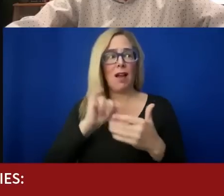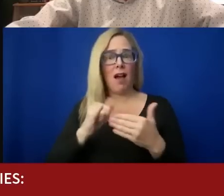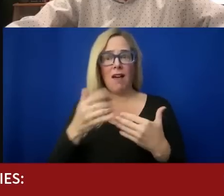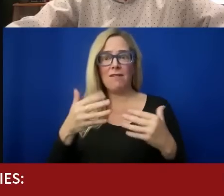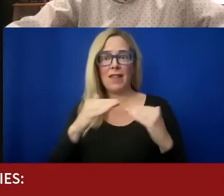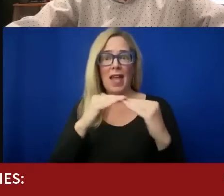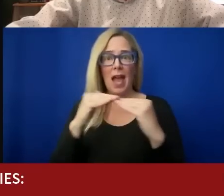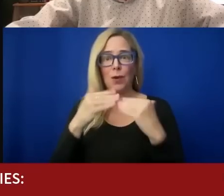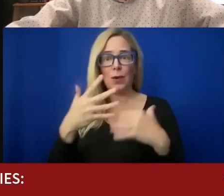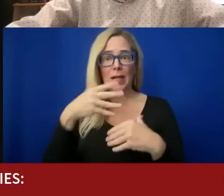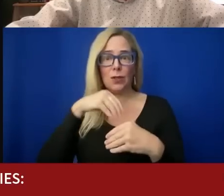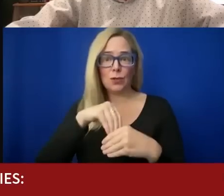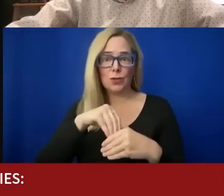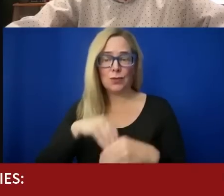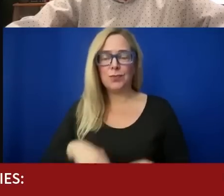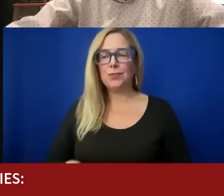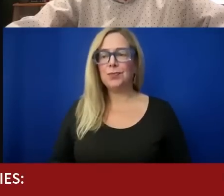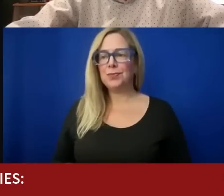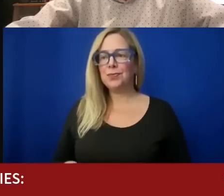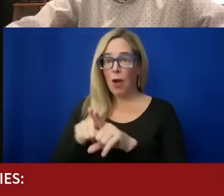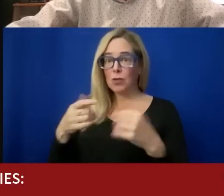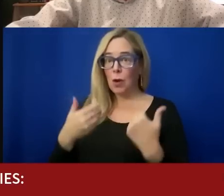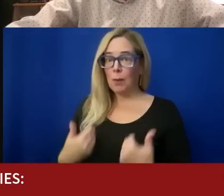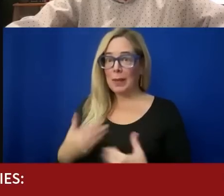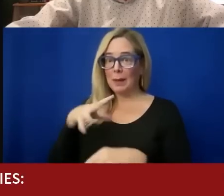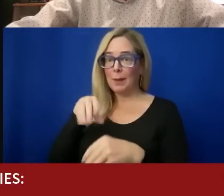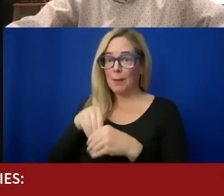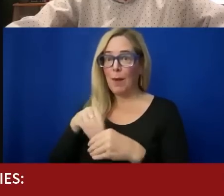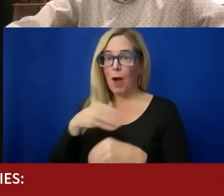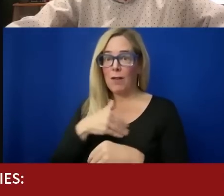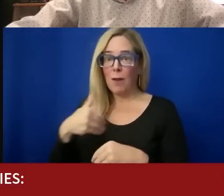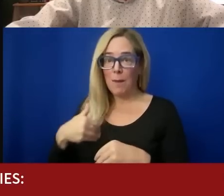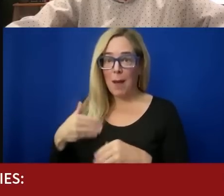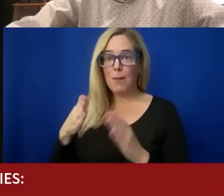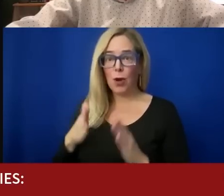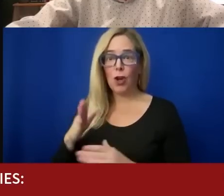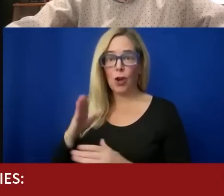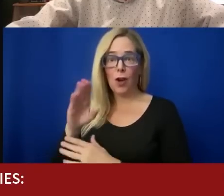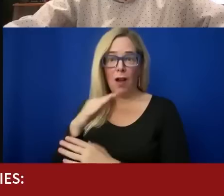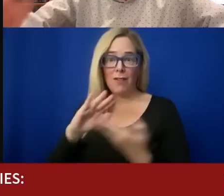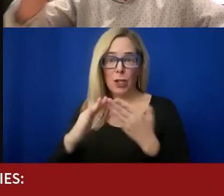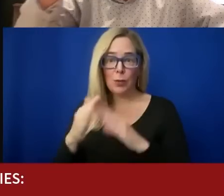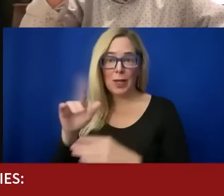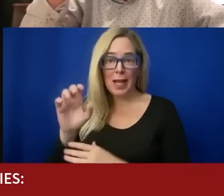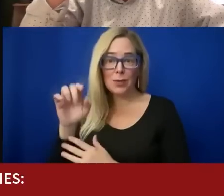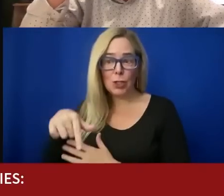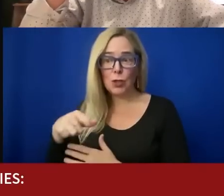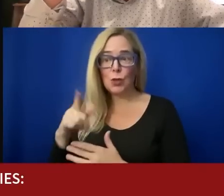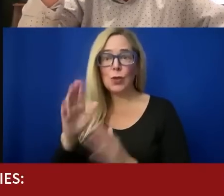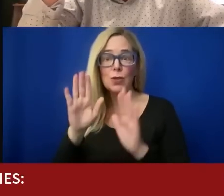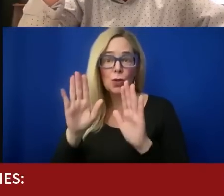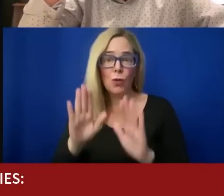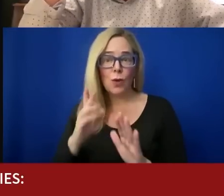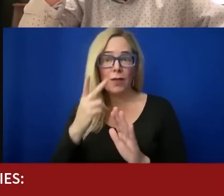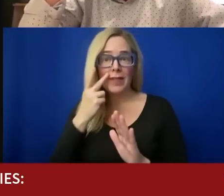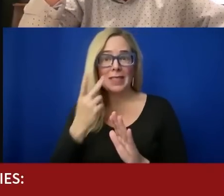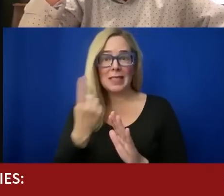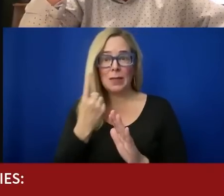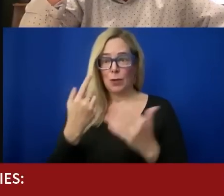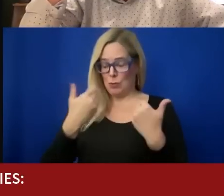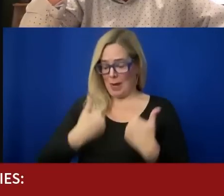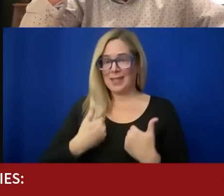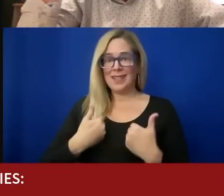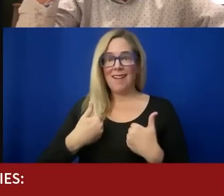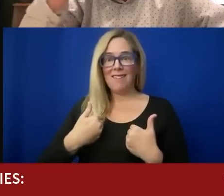day. Also, being part of the community myself in the LGBTQ community, it's really great to see someone like myself who's Indian and open